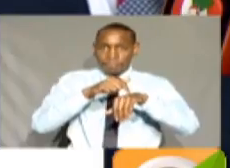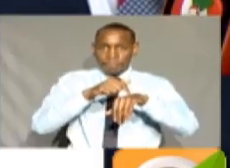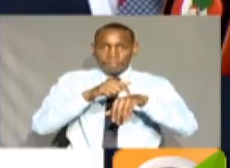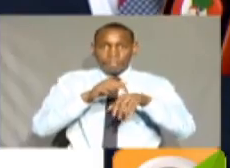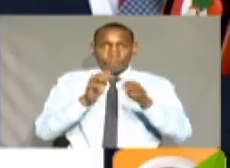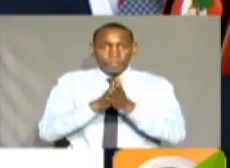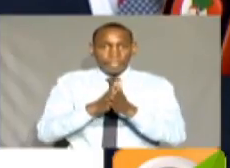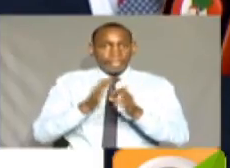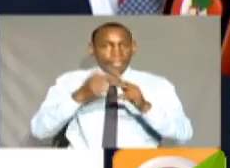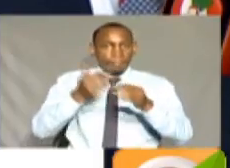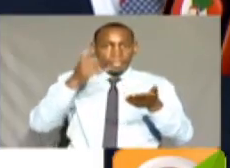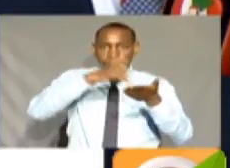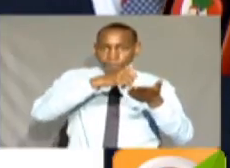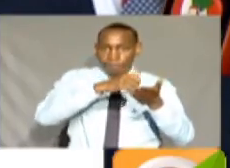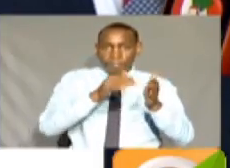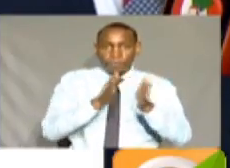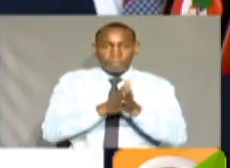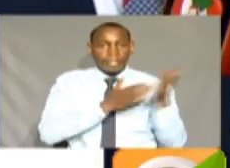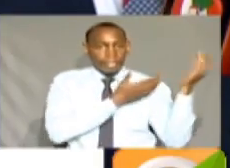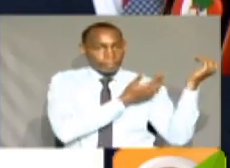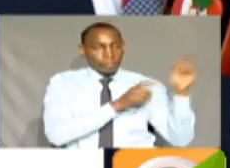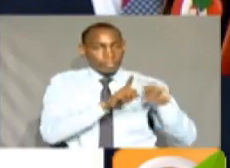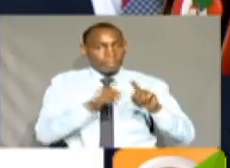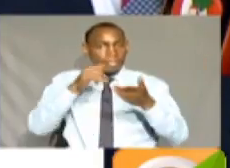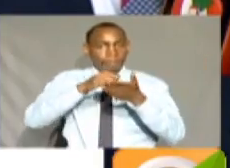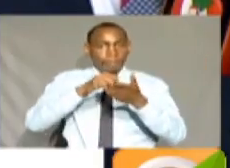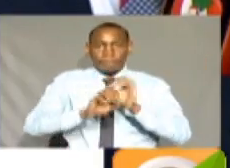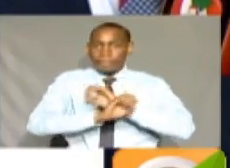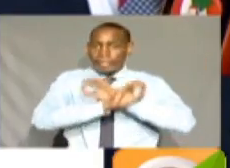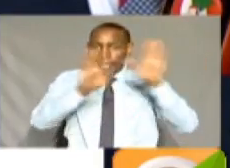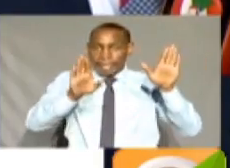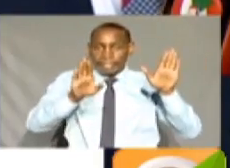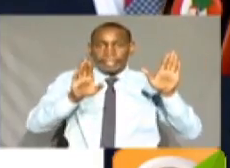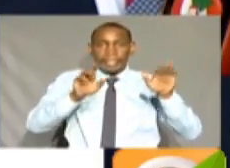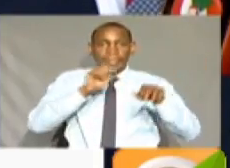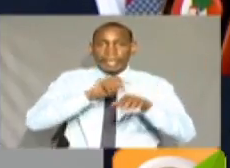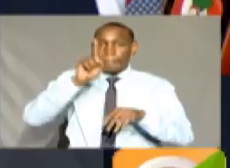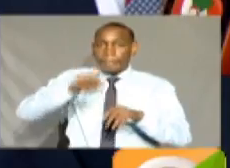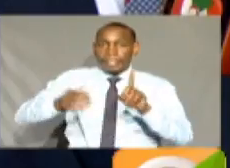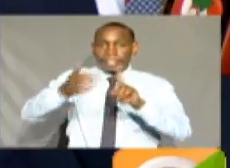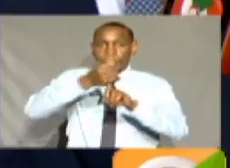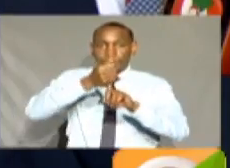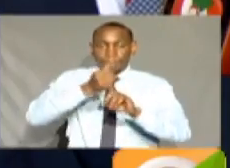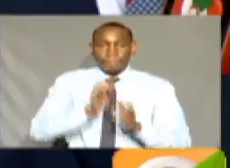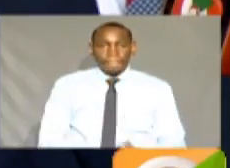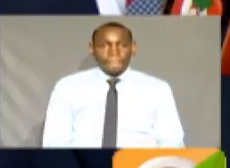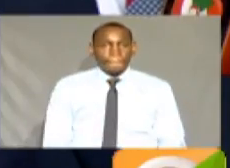names, and we're putting expectations very clearly as to when they have to be done.